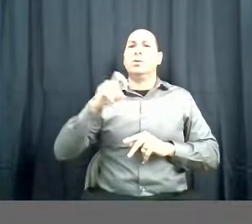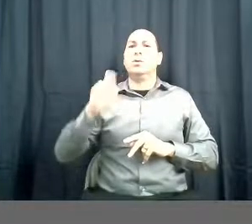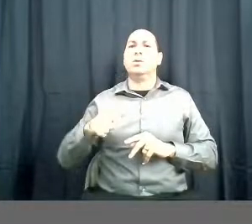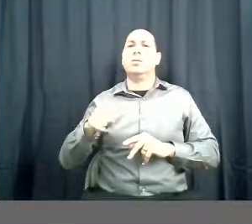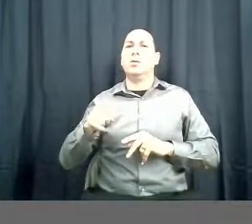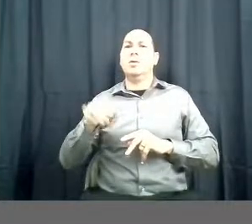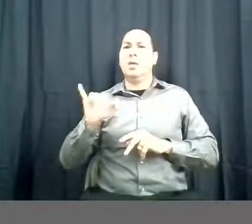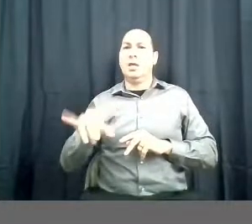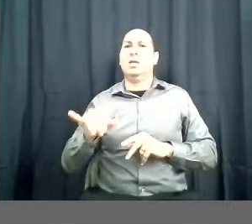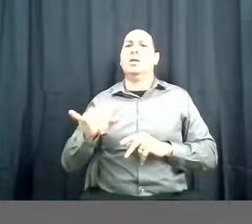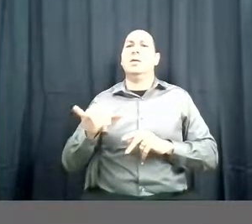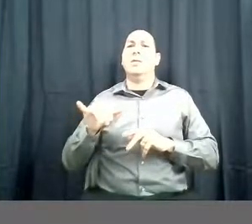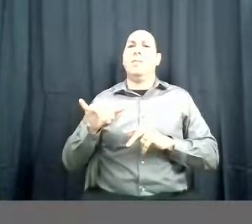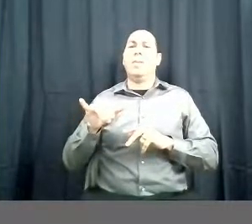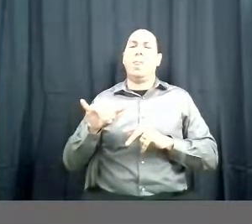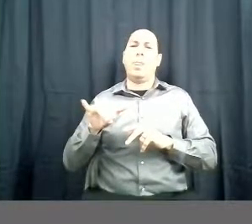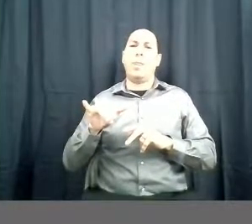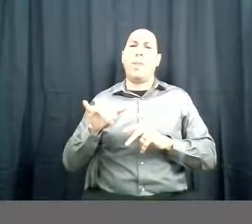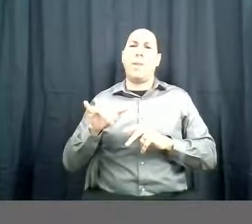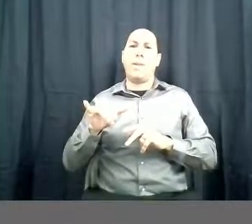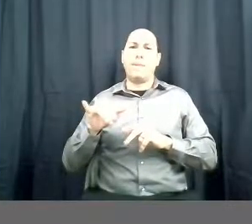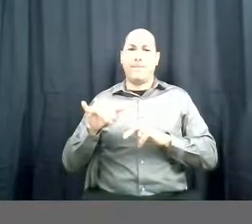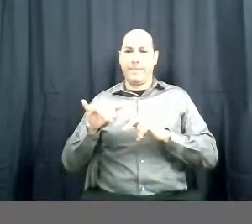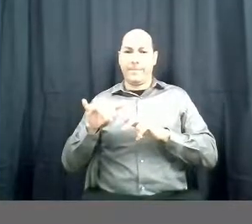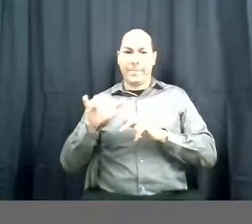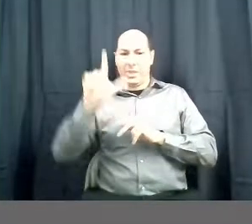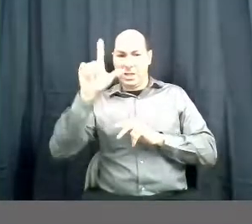happening results in lower creditor recoveries?